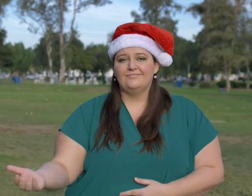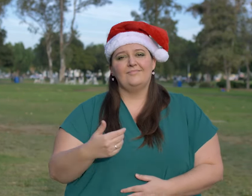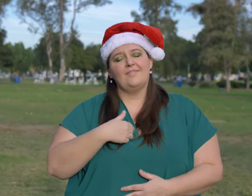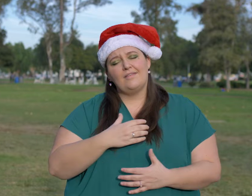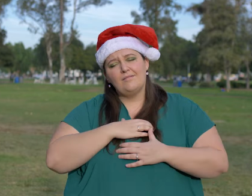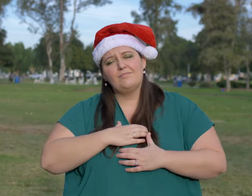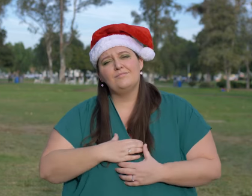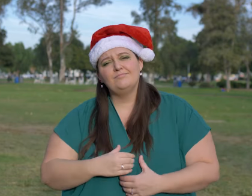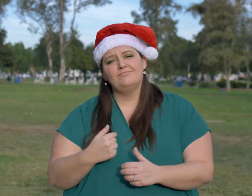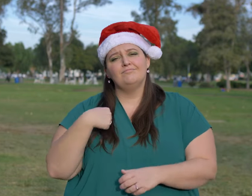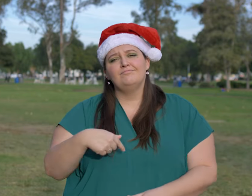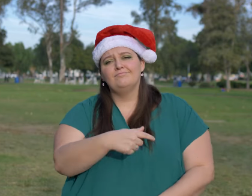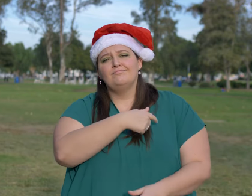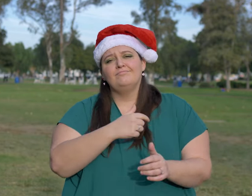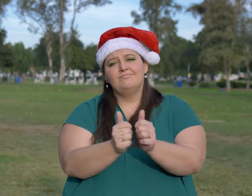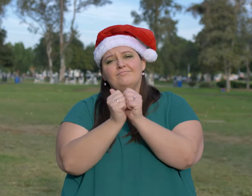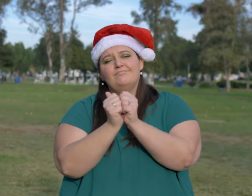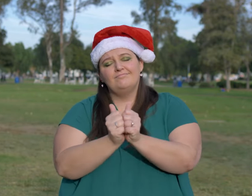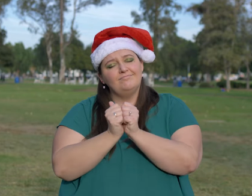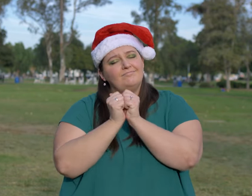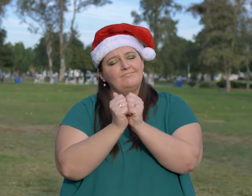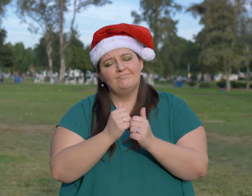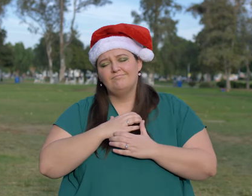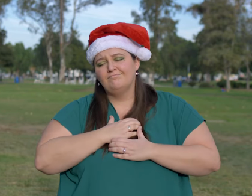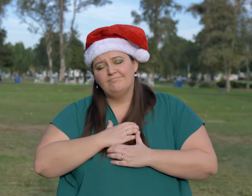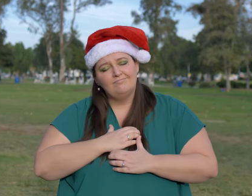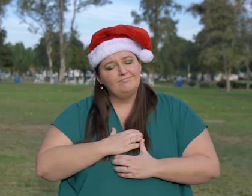I wish I could be with you.